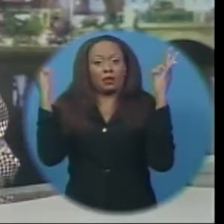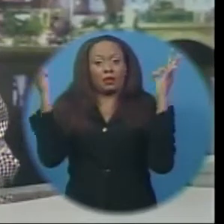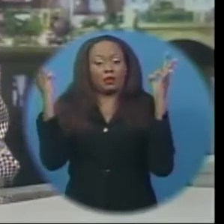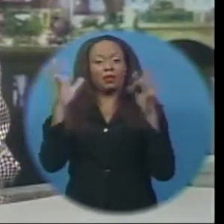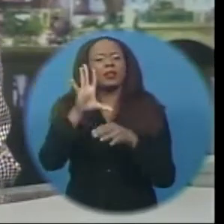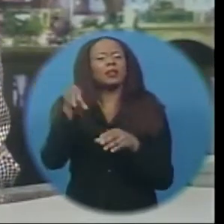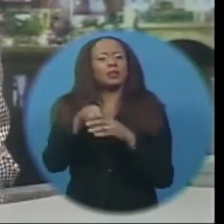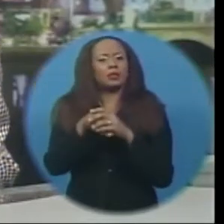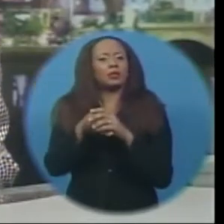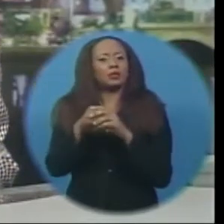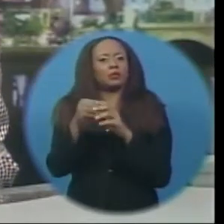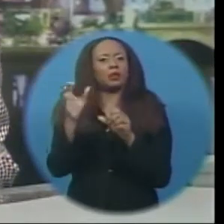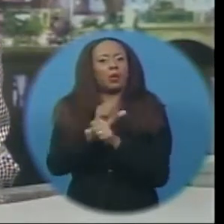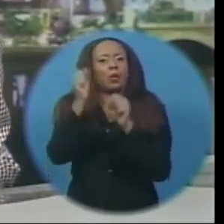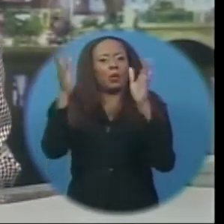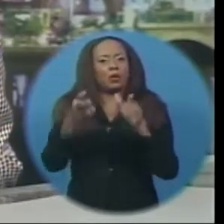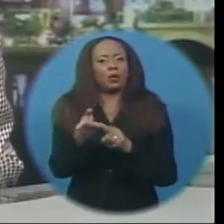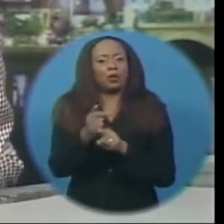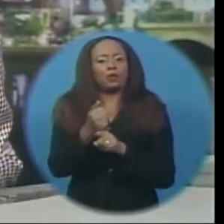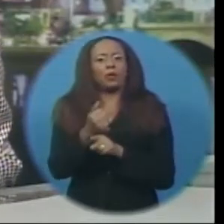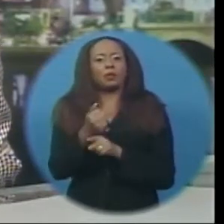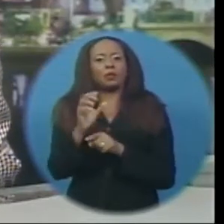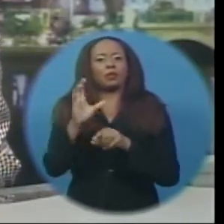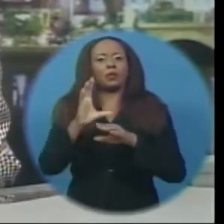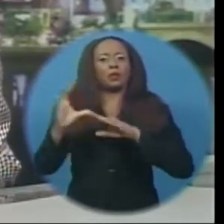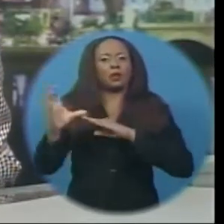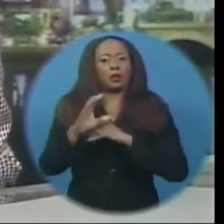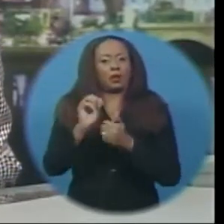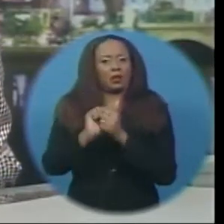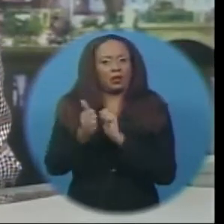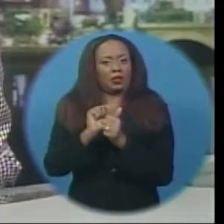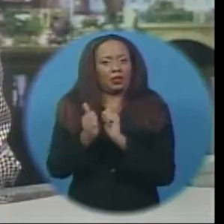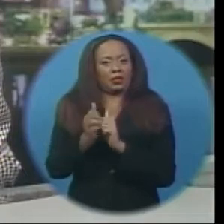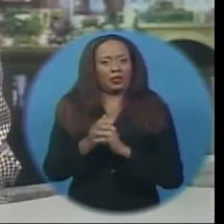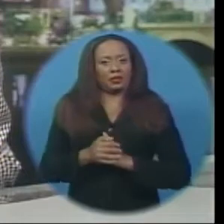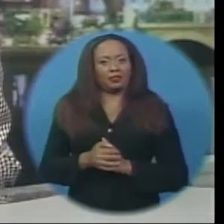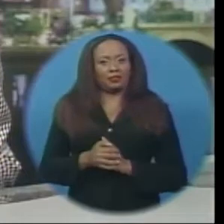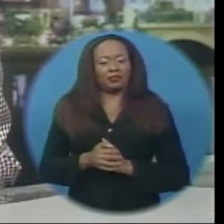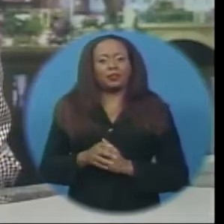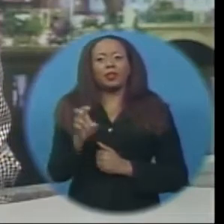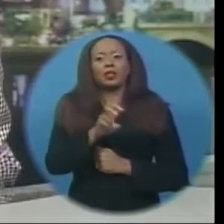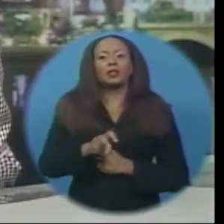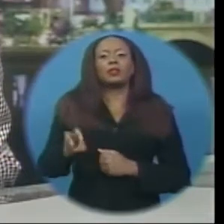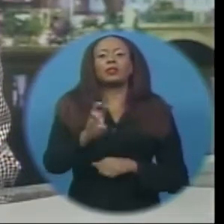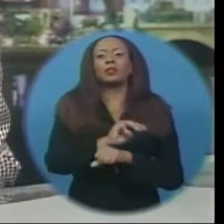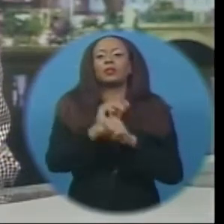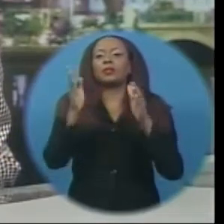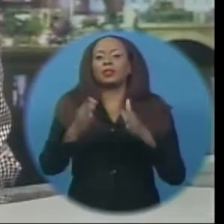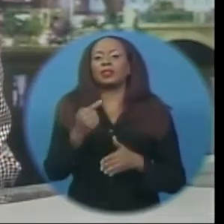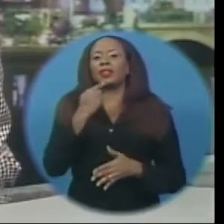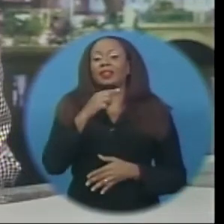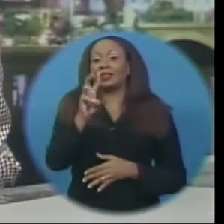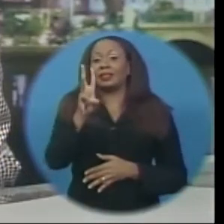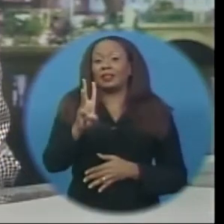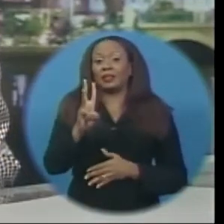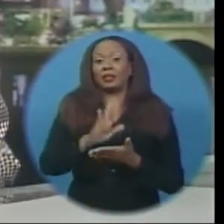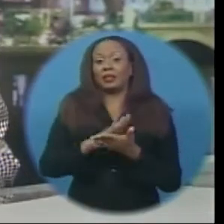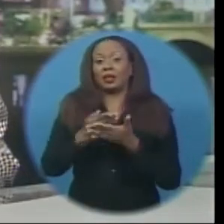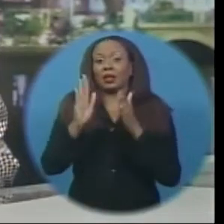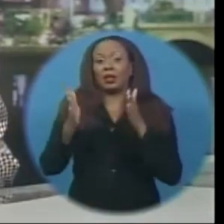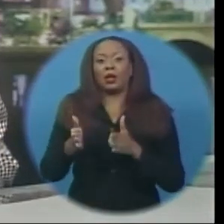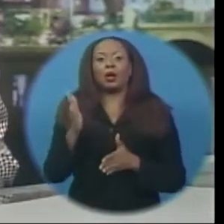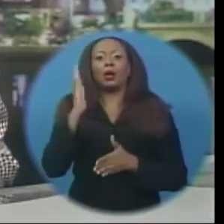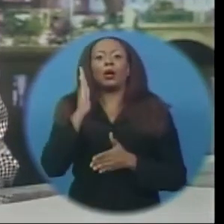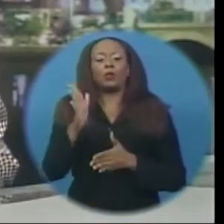this year's Taste of the Caribbean competition. Tourism Minister Richard Seeley is confident those 6 chefs will complement the 3 international